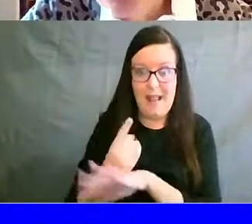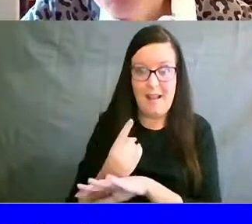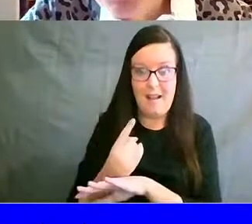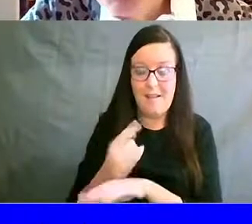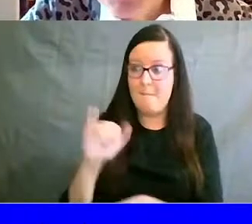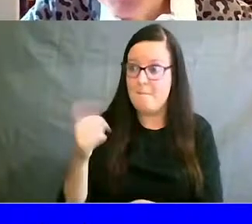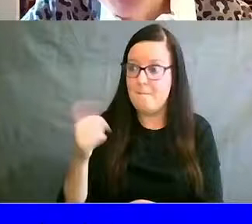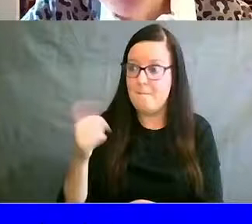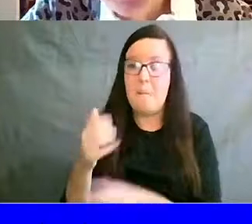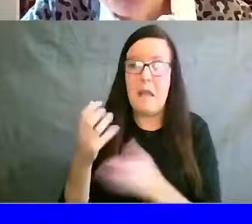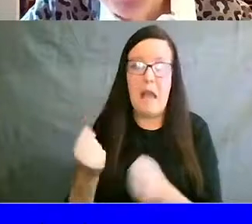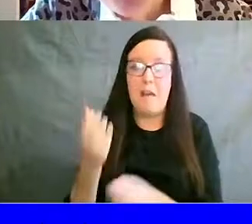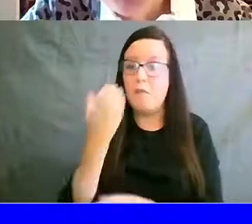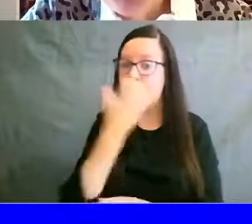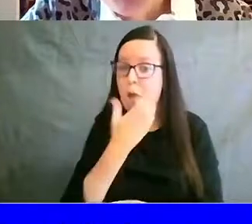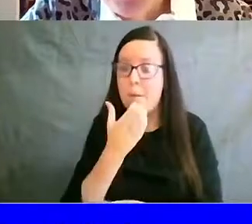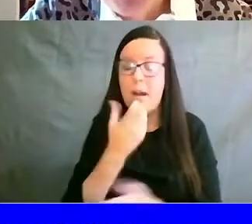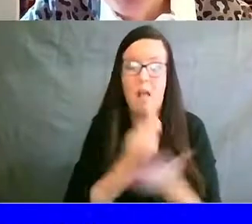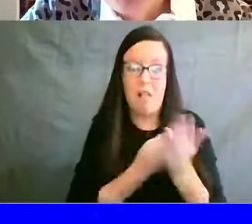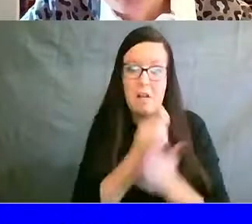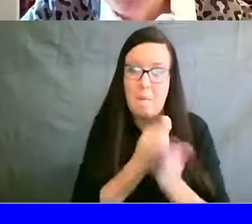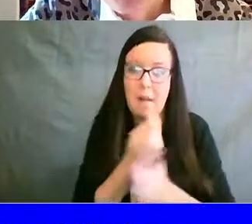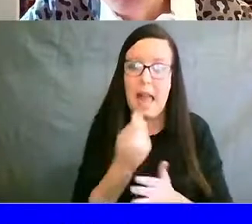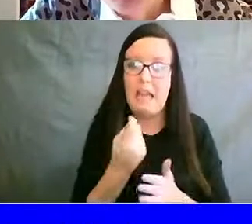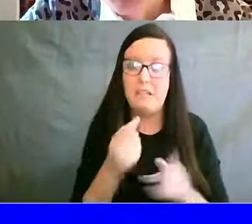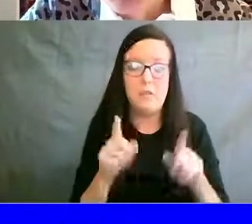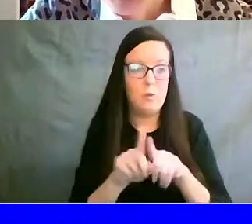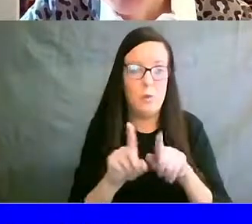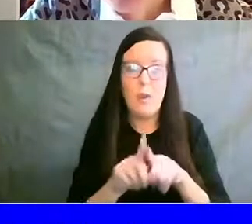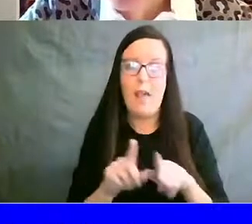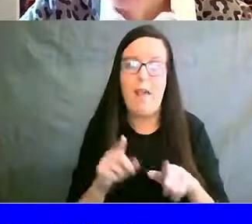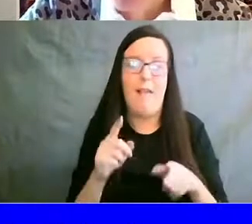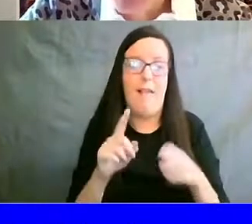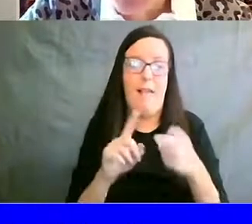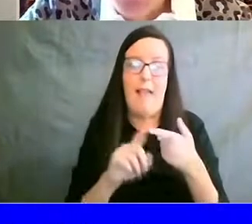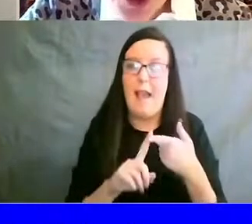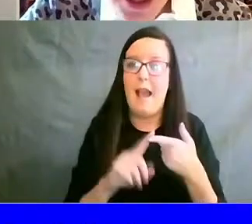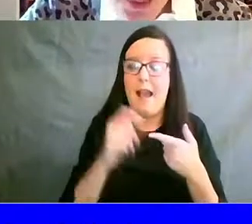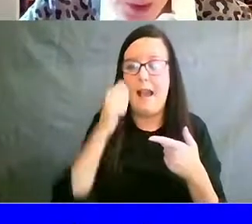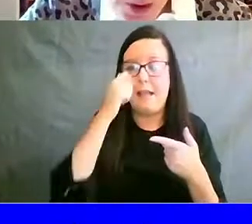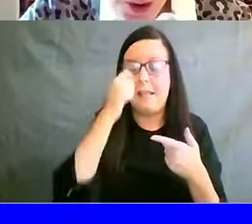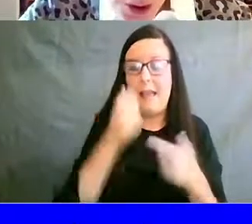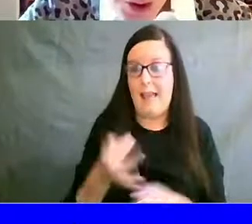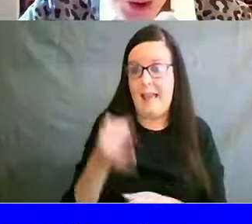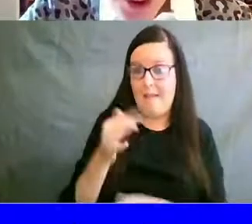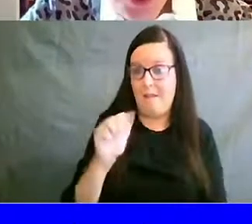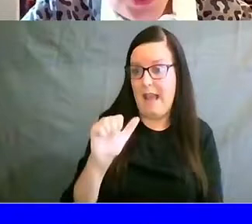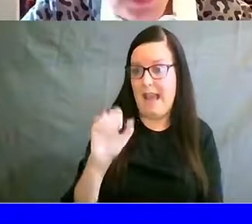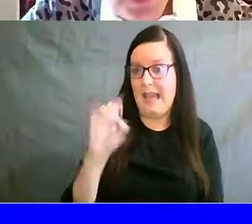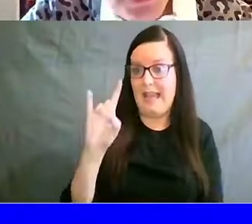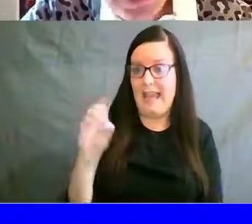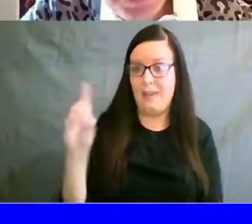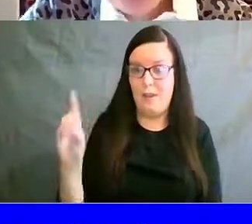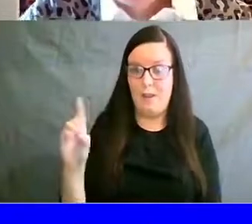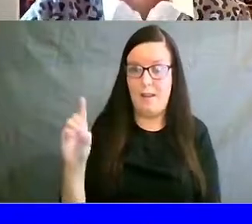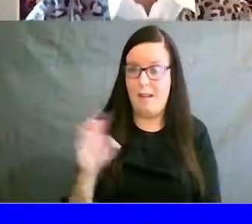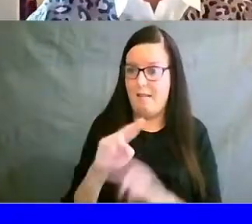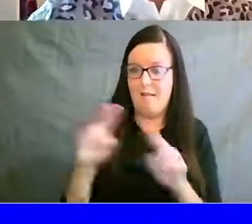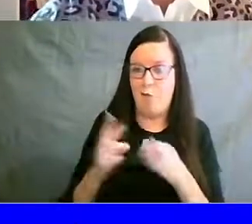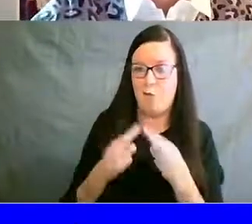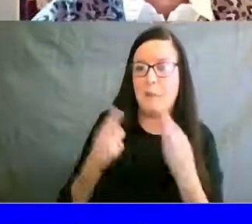have a criminal complaint and be a complainant in respect of such a matter if the AHD were not to be